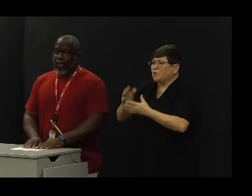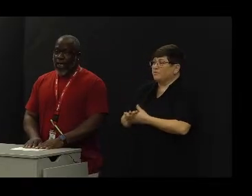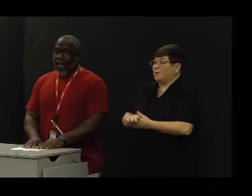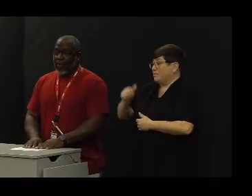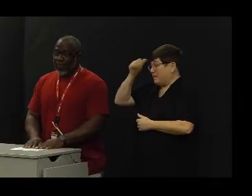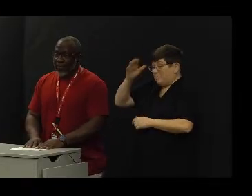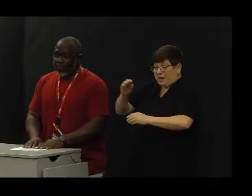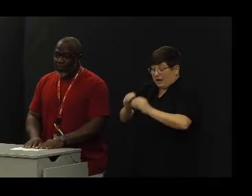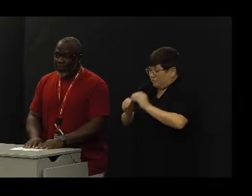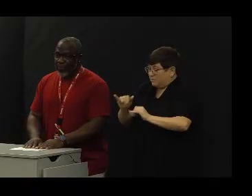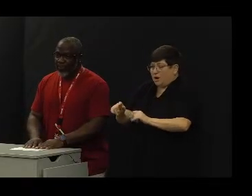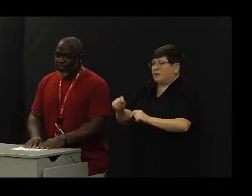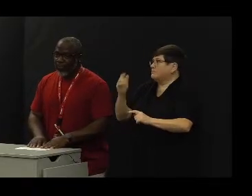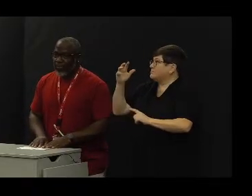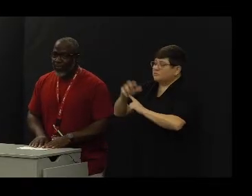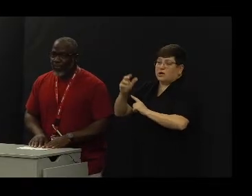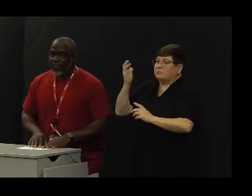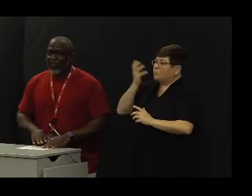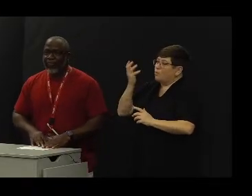great job.